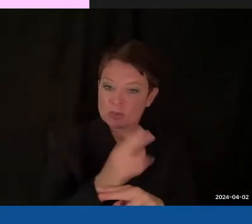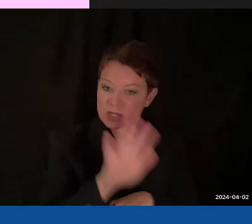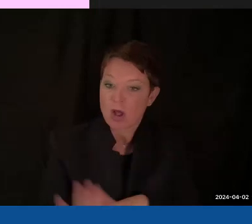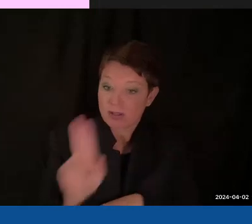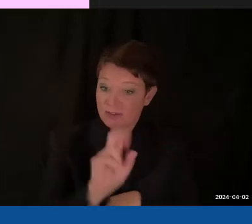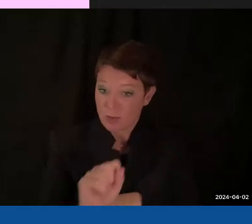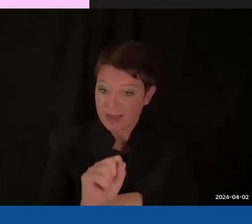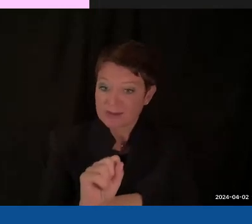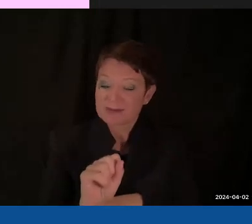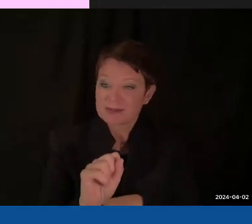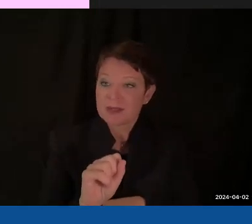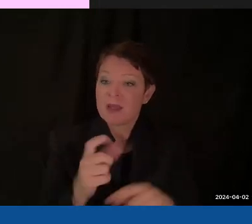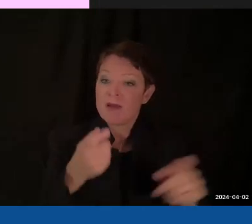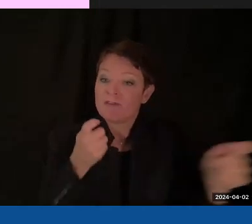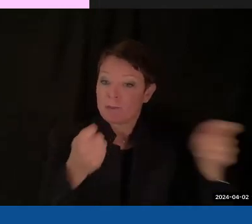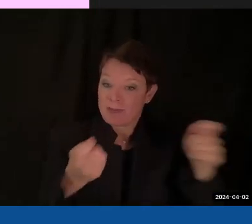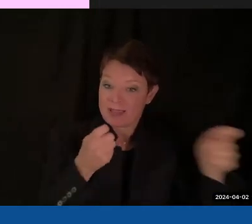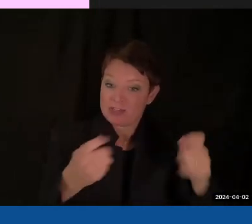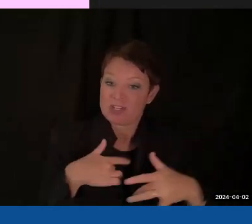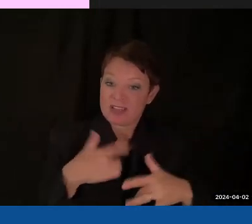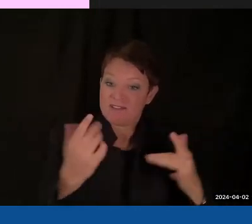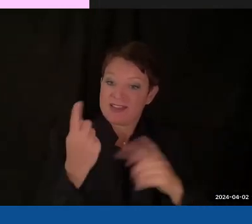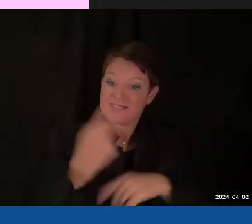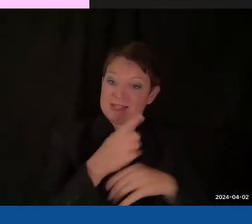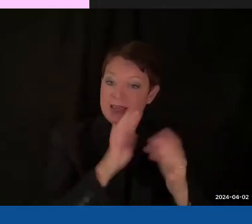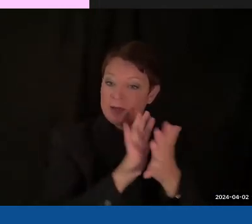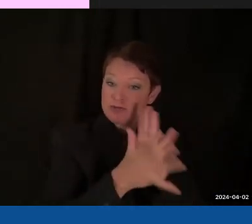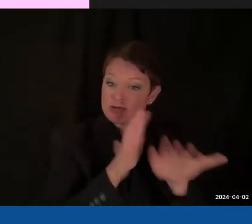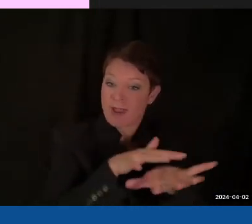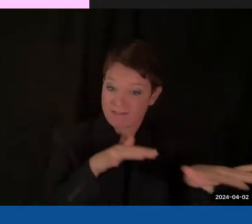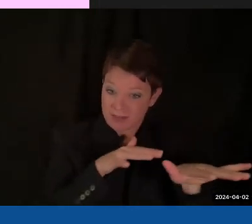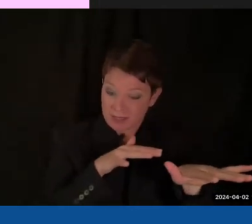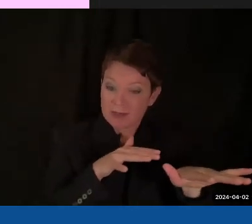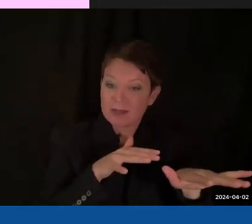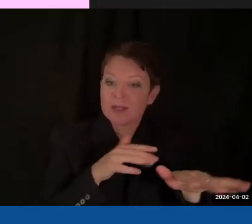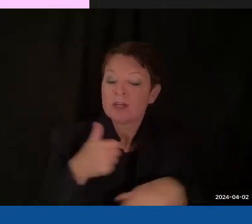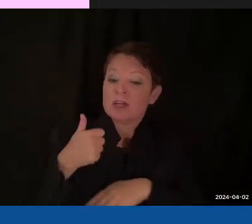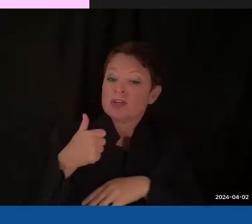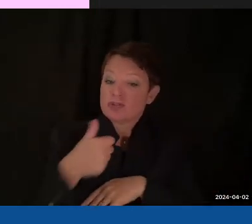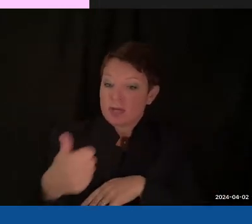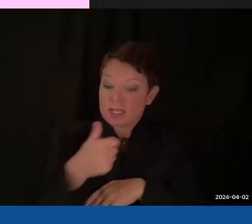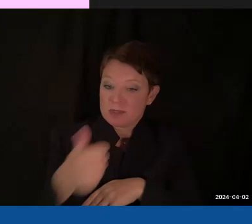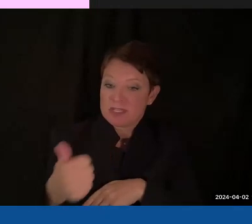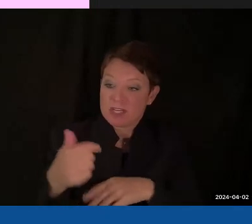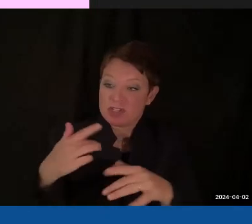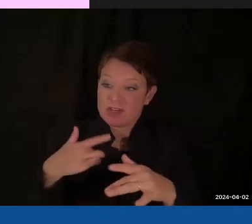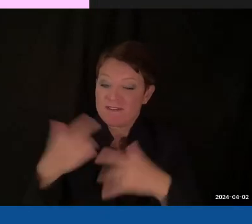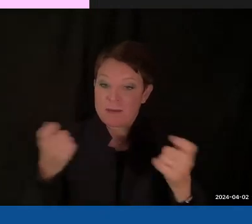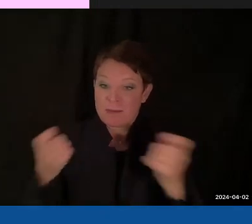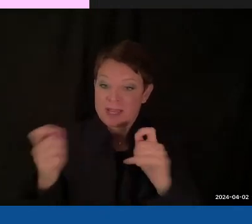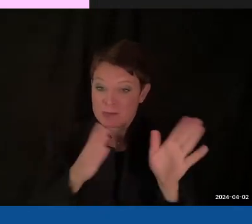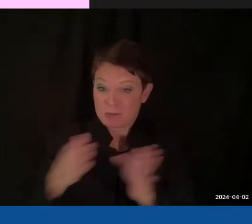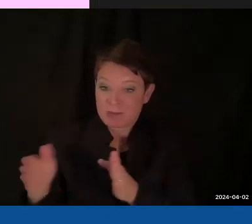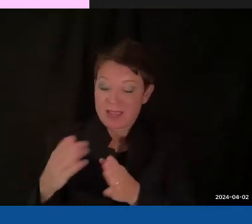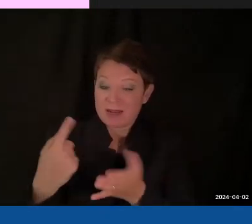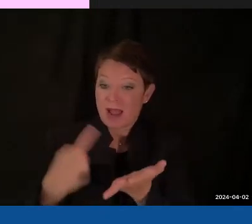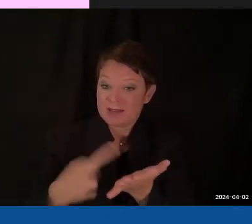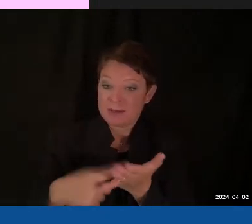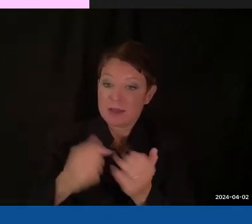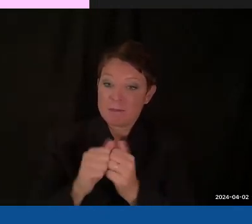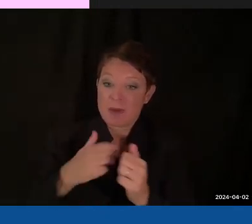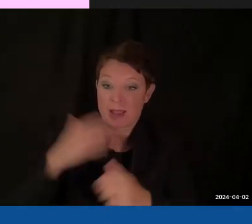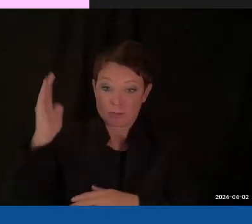the country in terms of managing event day traffic. So that transportation event management plan that I spoke about in my